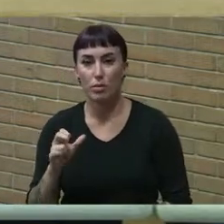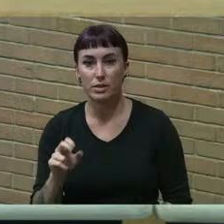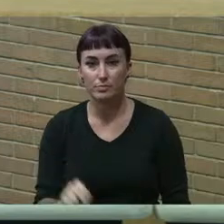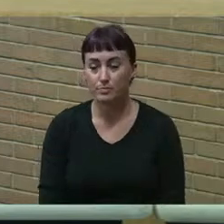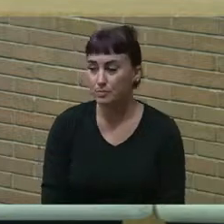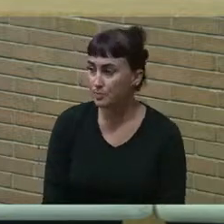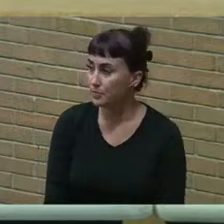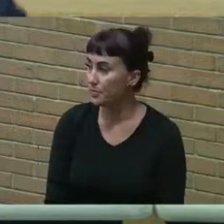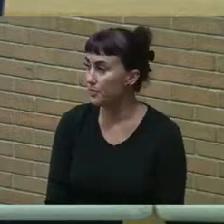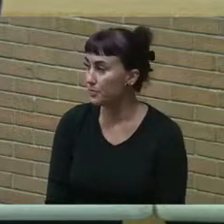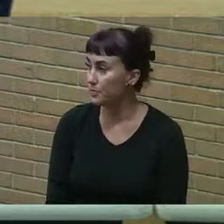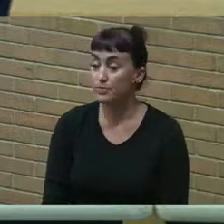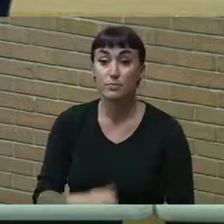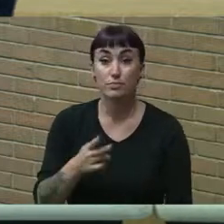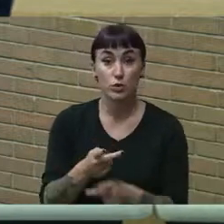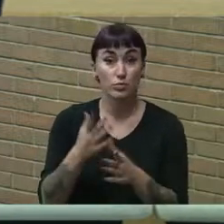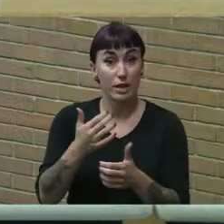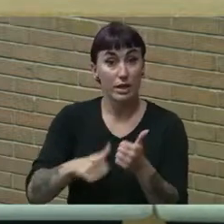Any discussion?